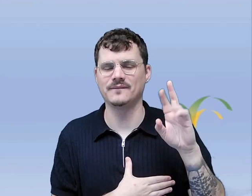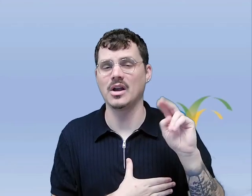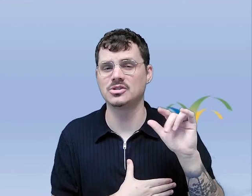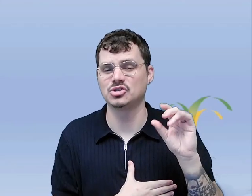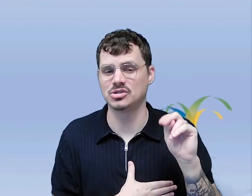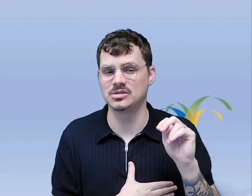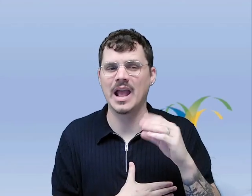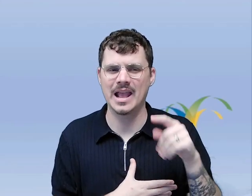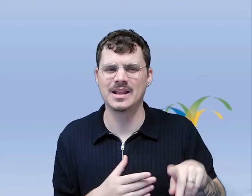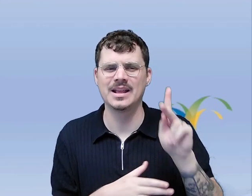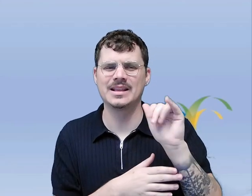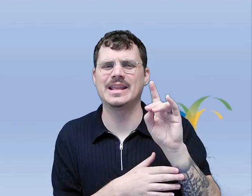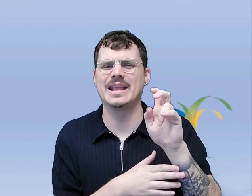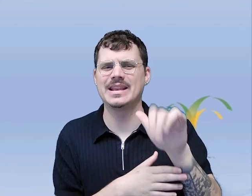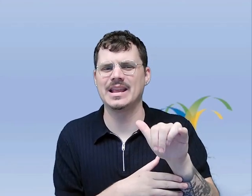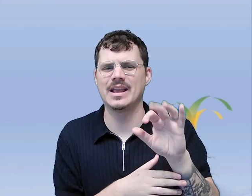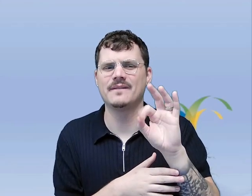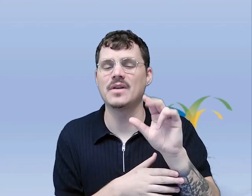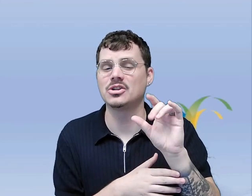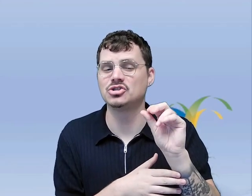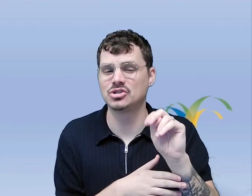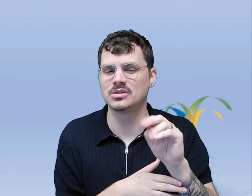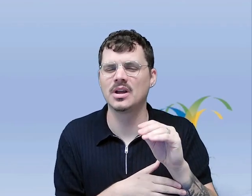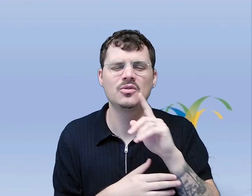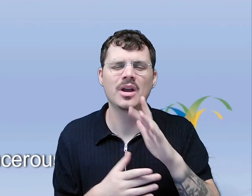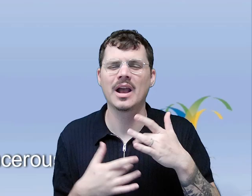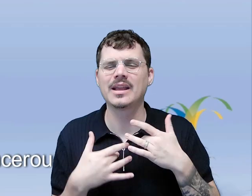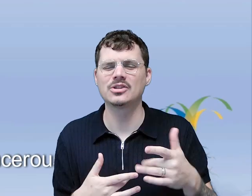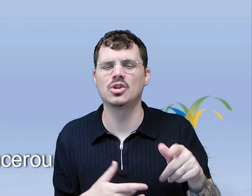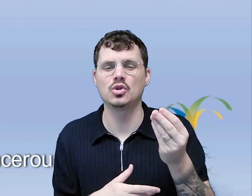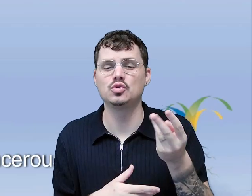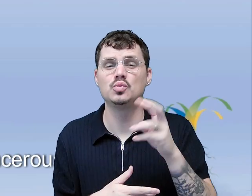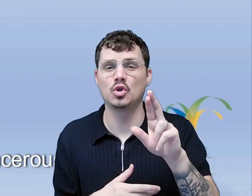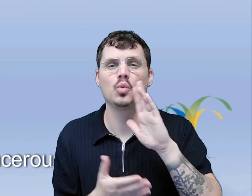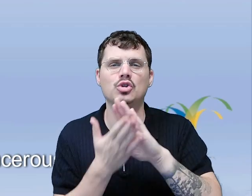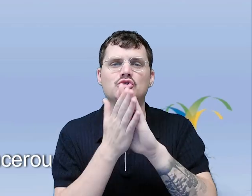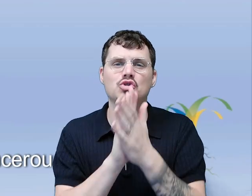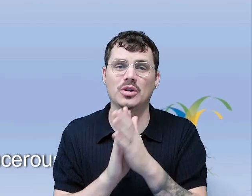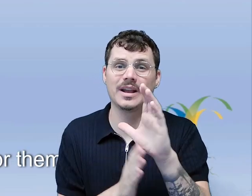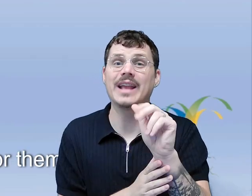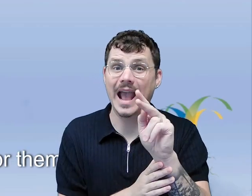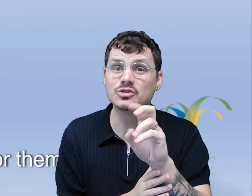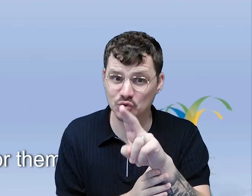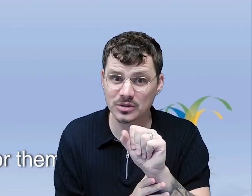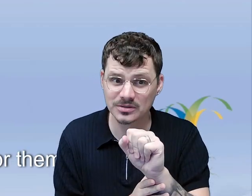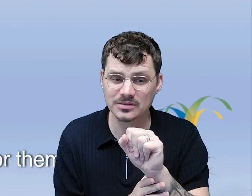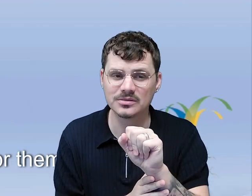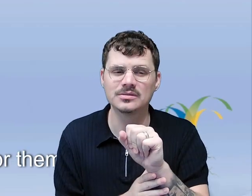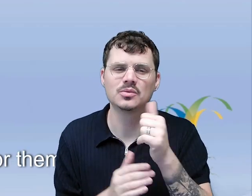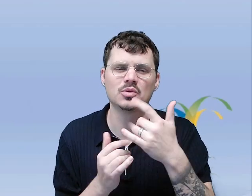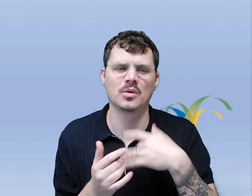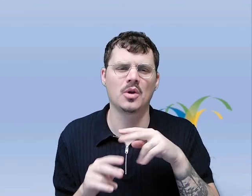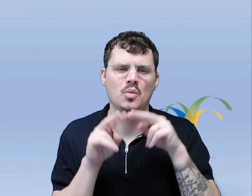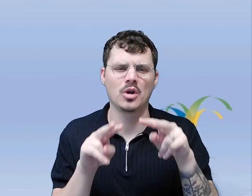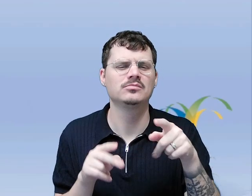this slide, and kidney function. And occasionally these tumors turn cancerous, which is another reason to watch for